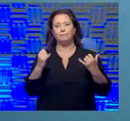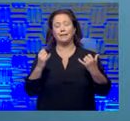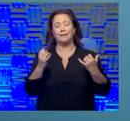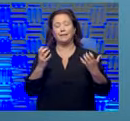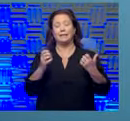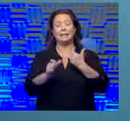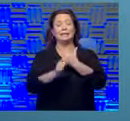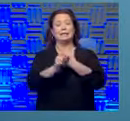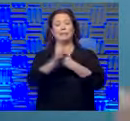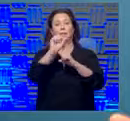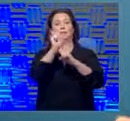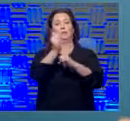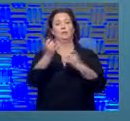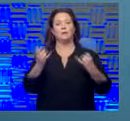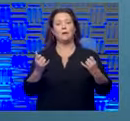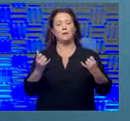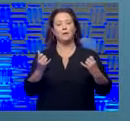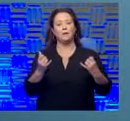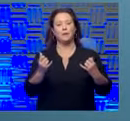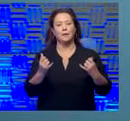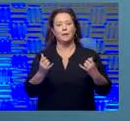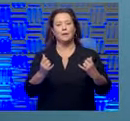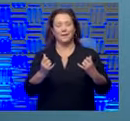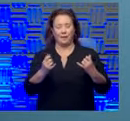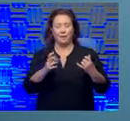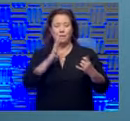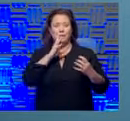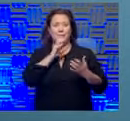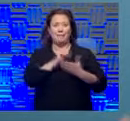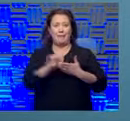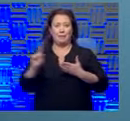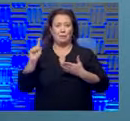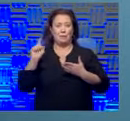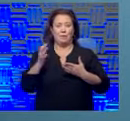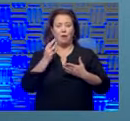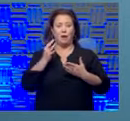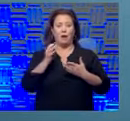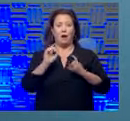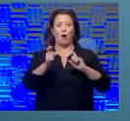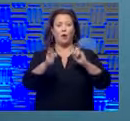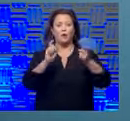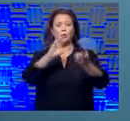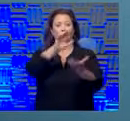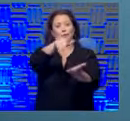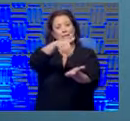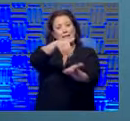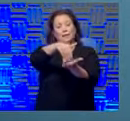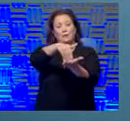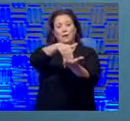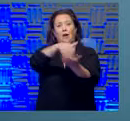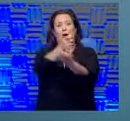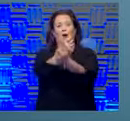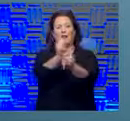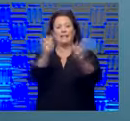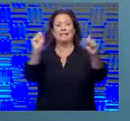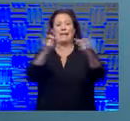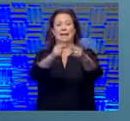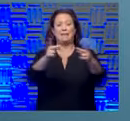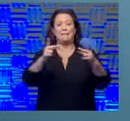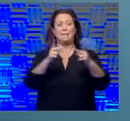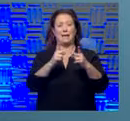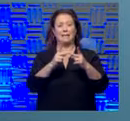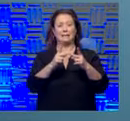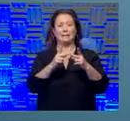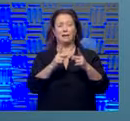there. But we discussed this last week. Our blood drives, our donor centers are probably the safest places that you could be